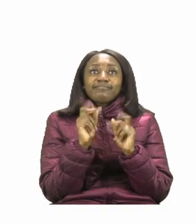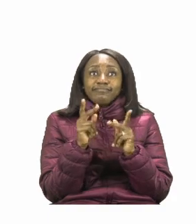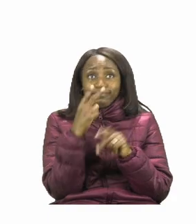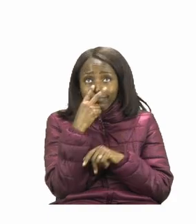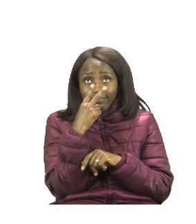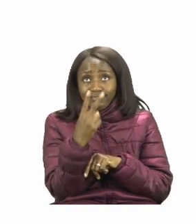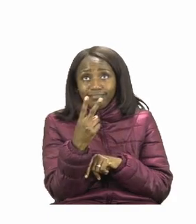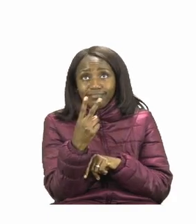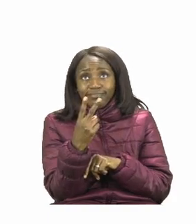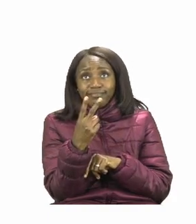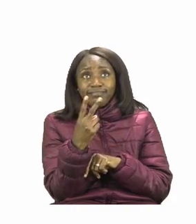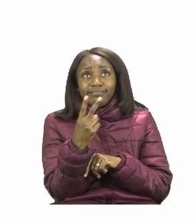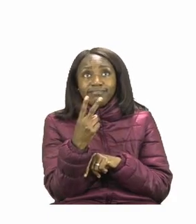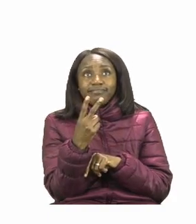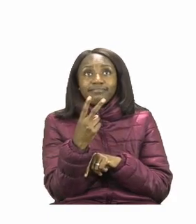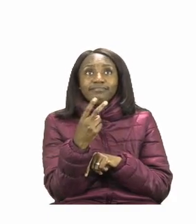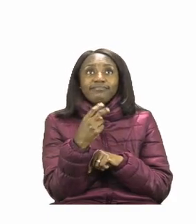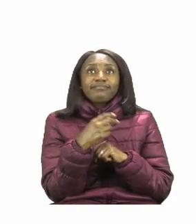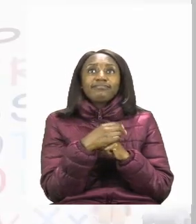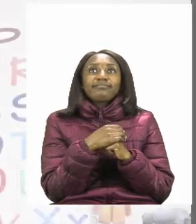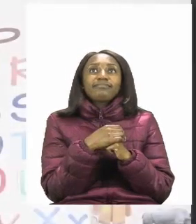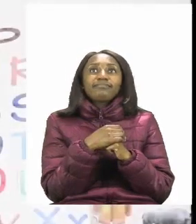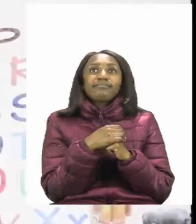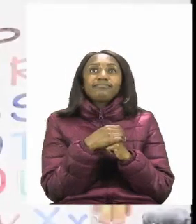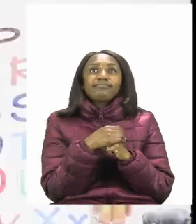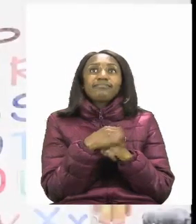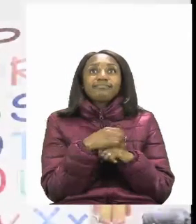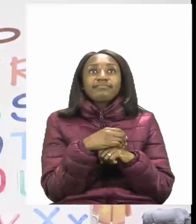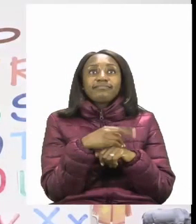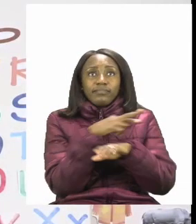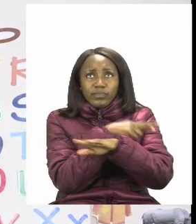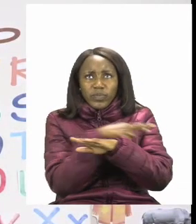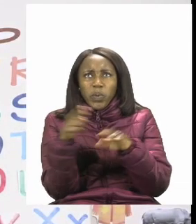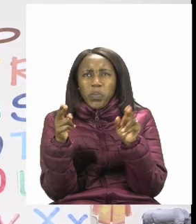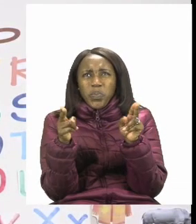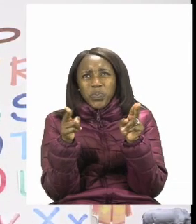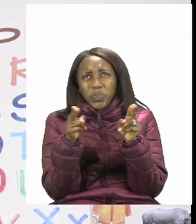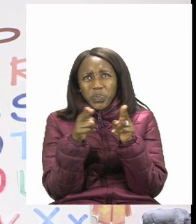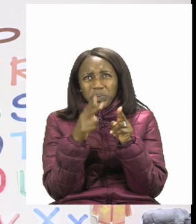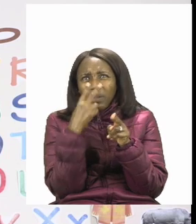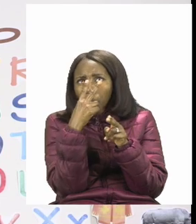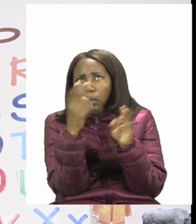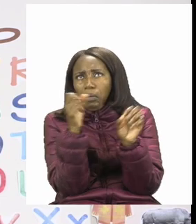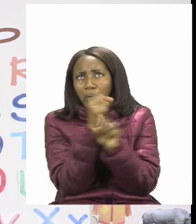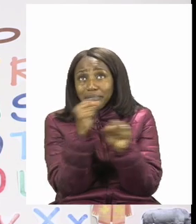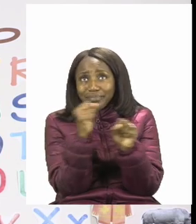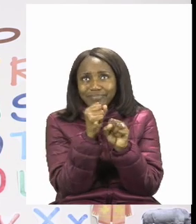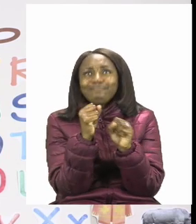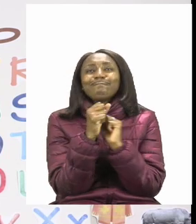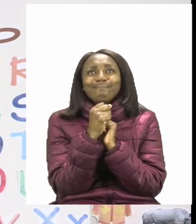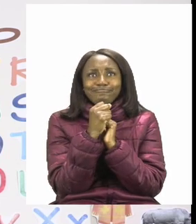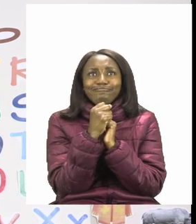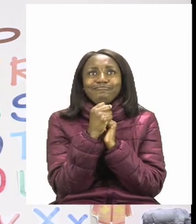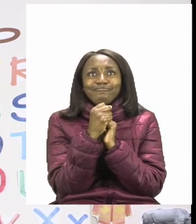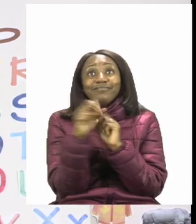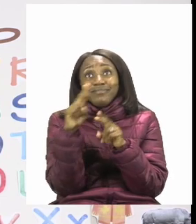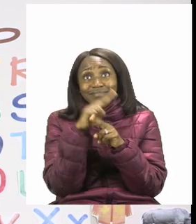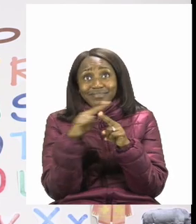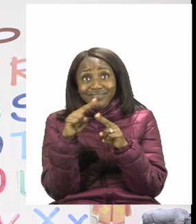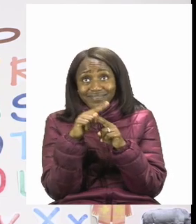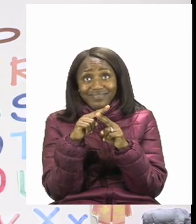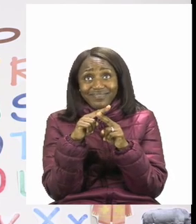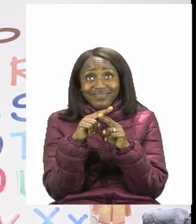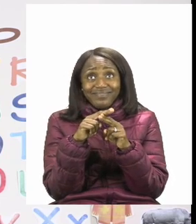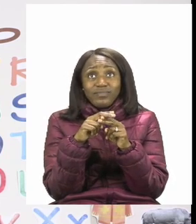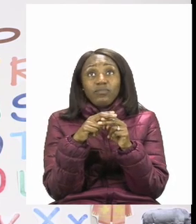board. Now, my ruler here is too small for you to see what is going on. So, I have a special